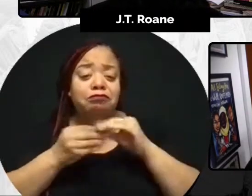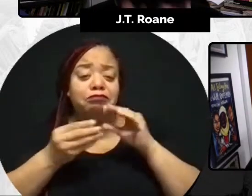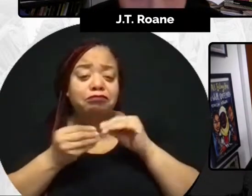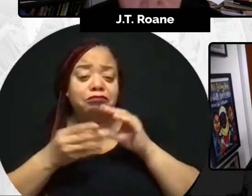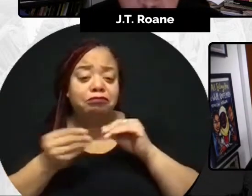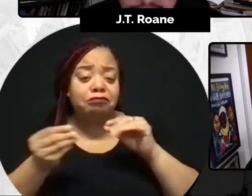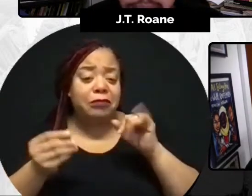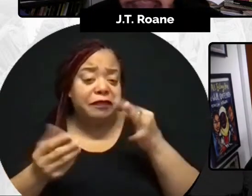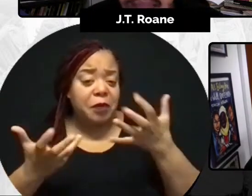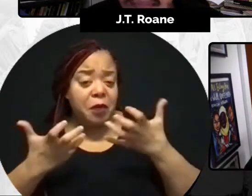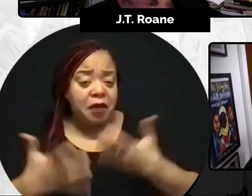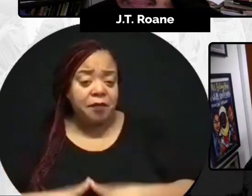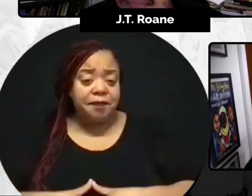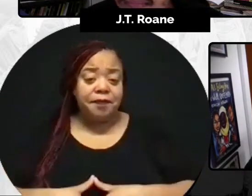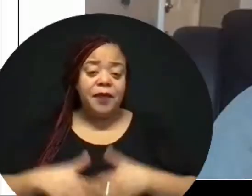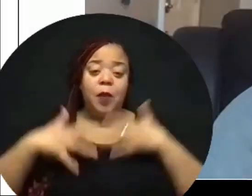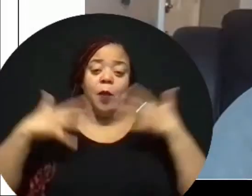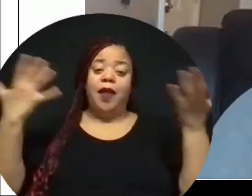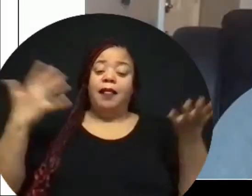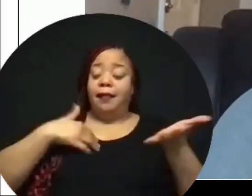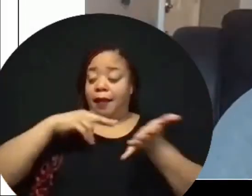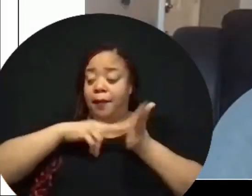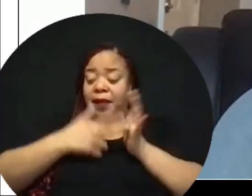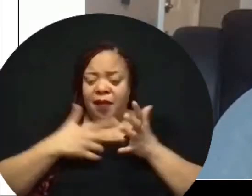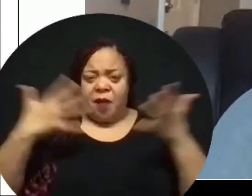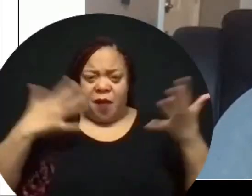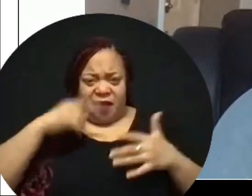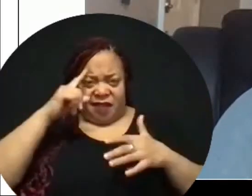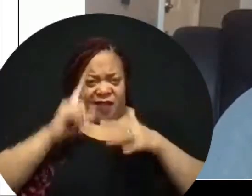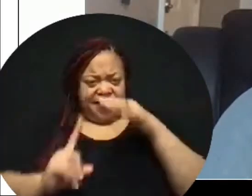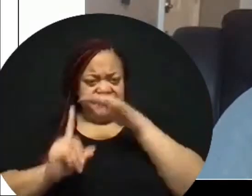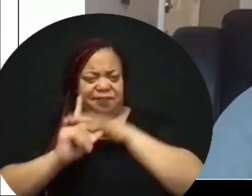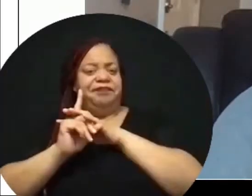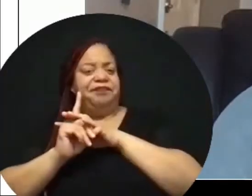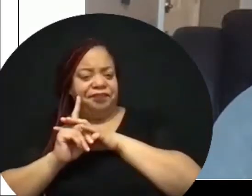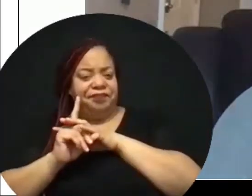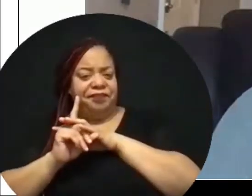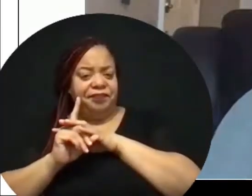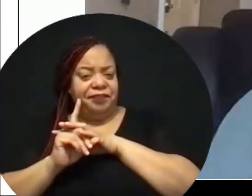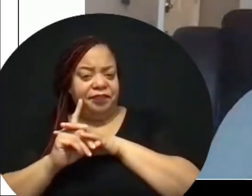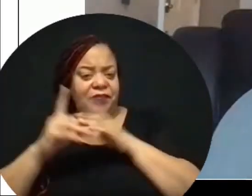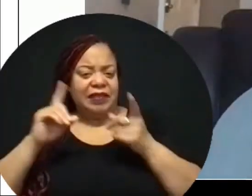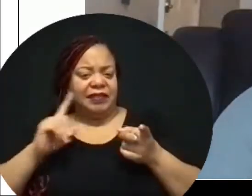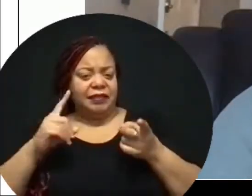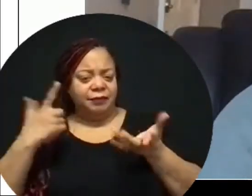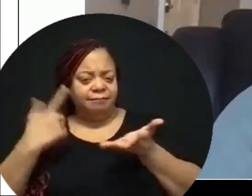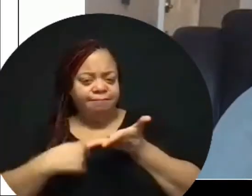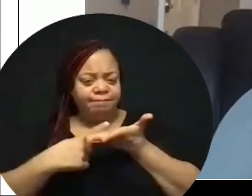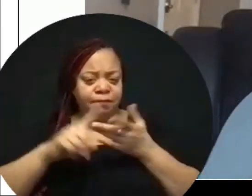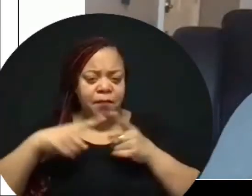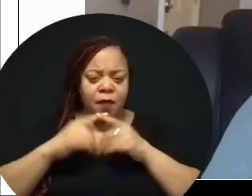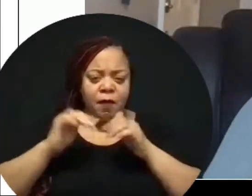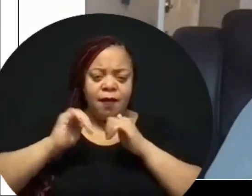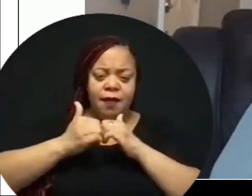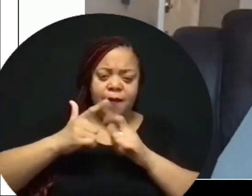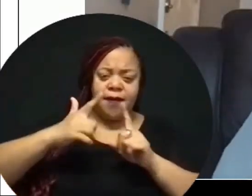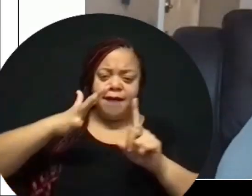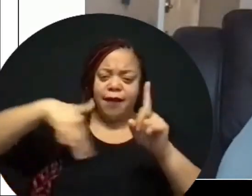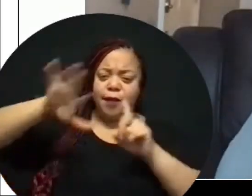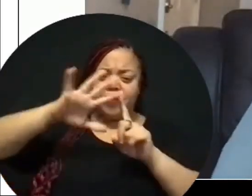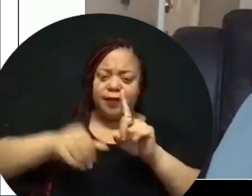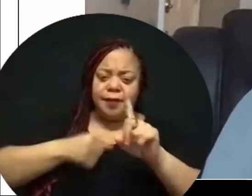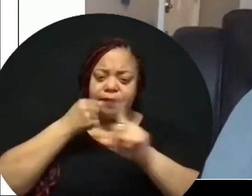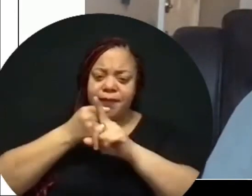about how the environmental impact on them, which is really crucial because when we talk about like historically, and he referred to the Civil